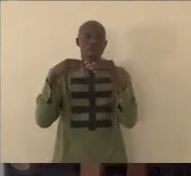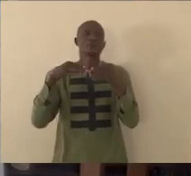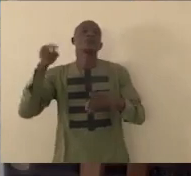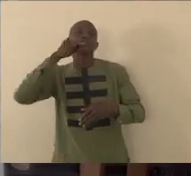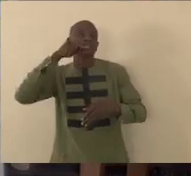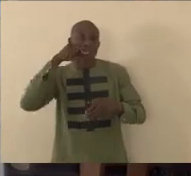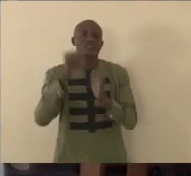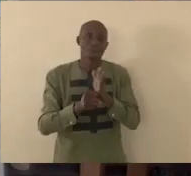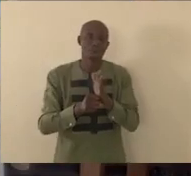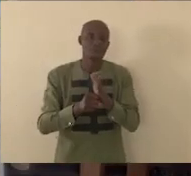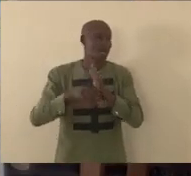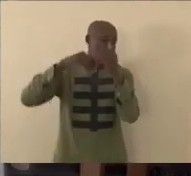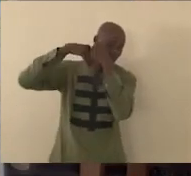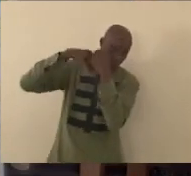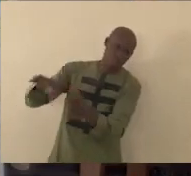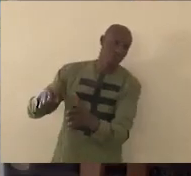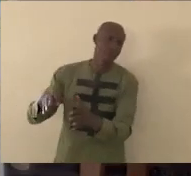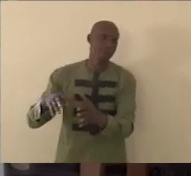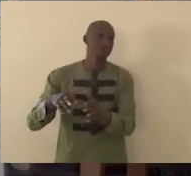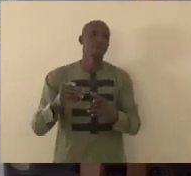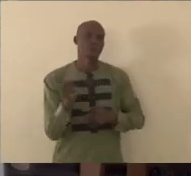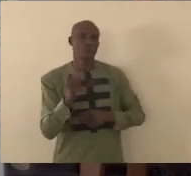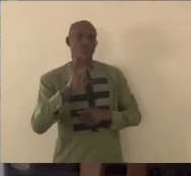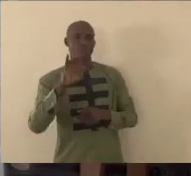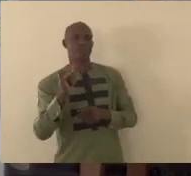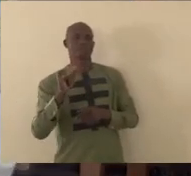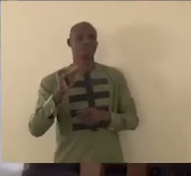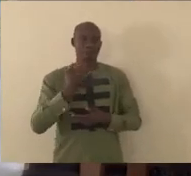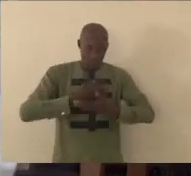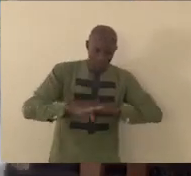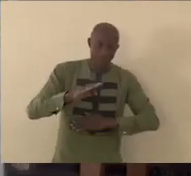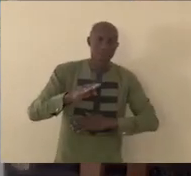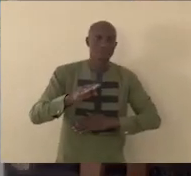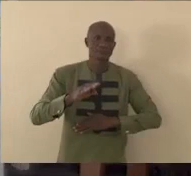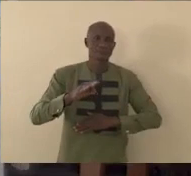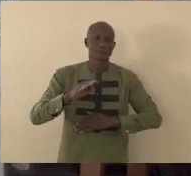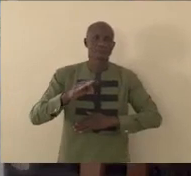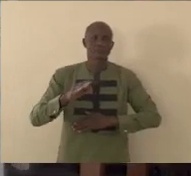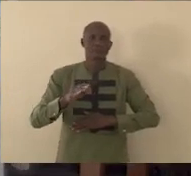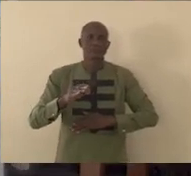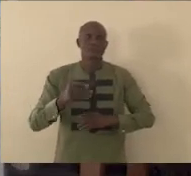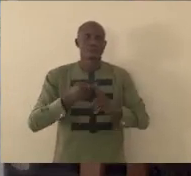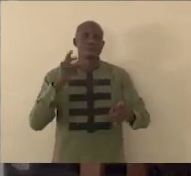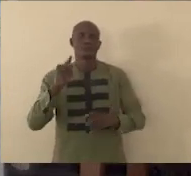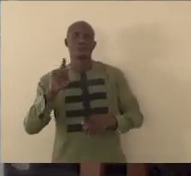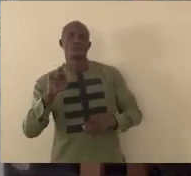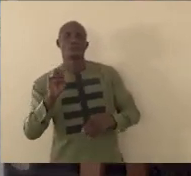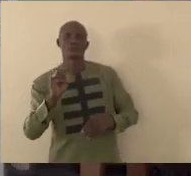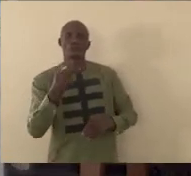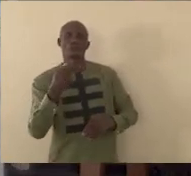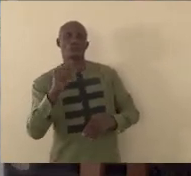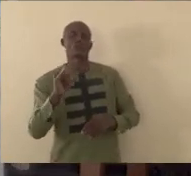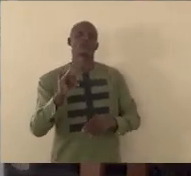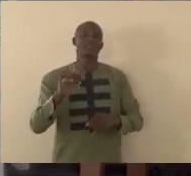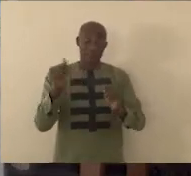throw away the anomaly that we call indigenship, whereby a child born and bred in Okene, Kogi State, can